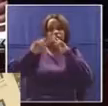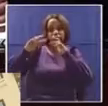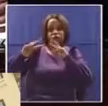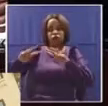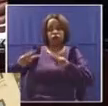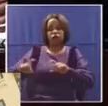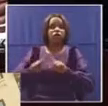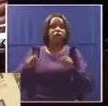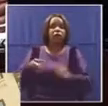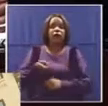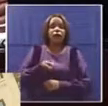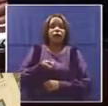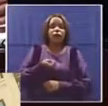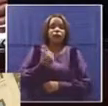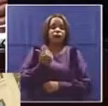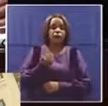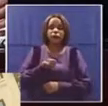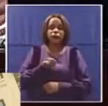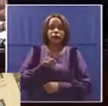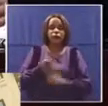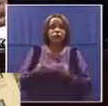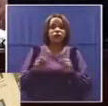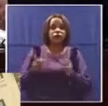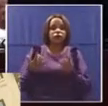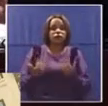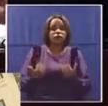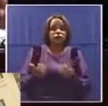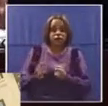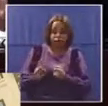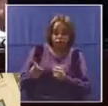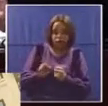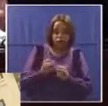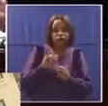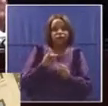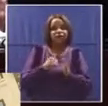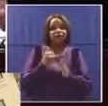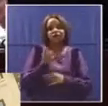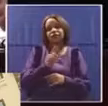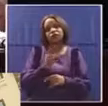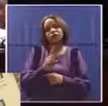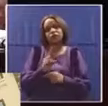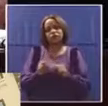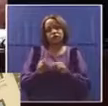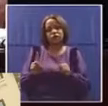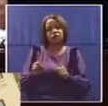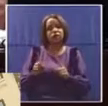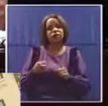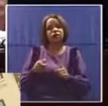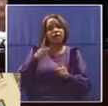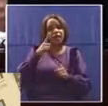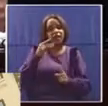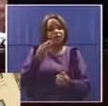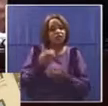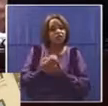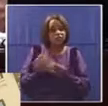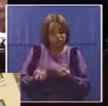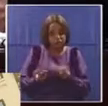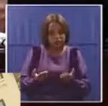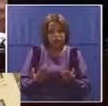done. Investigations seem to have only been expedited after overwhelming evidence provided by